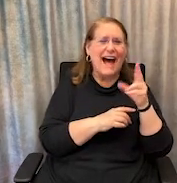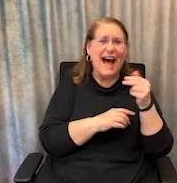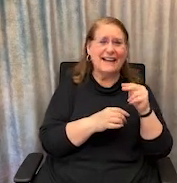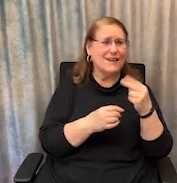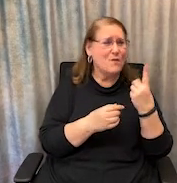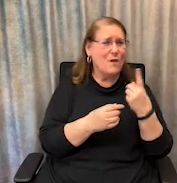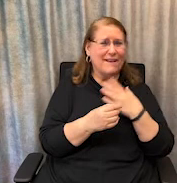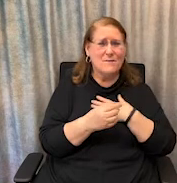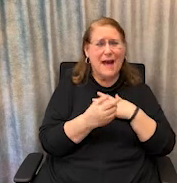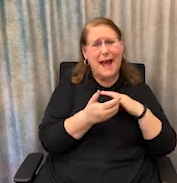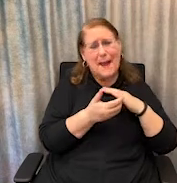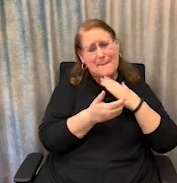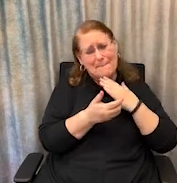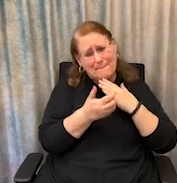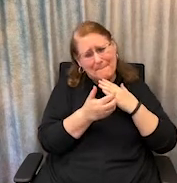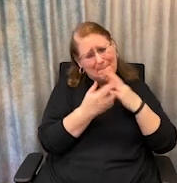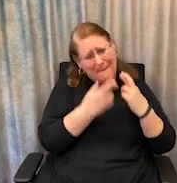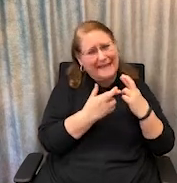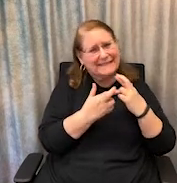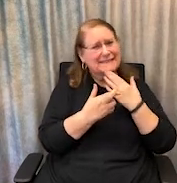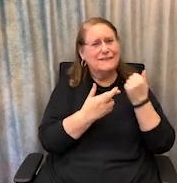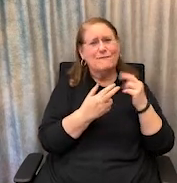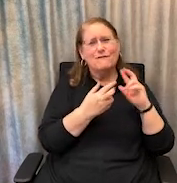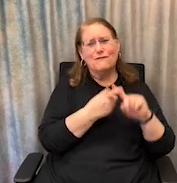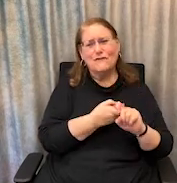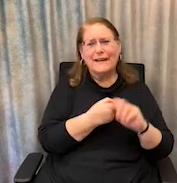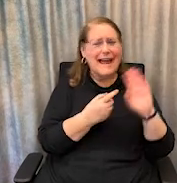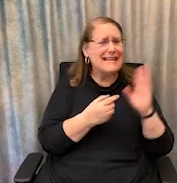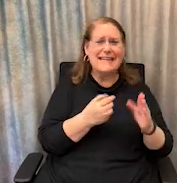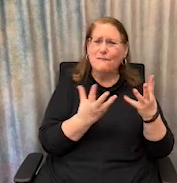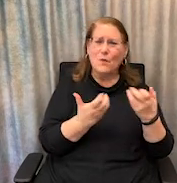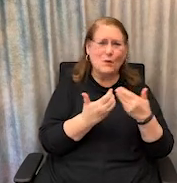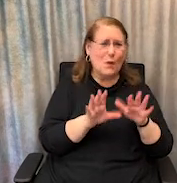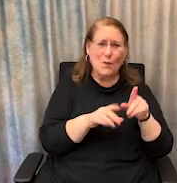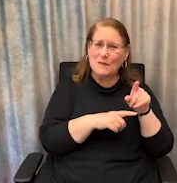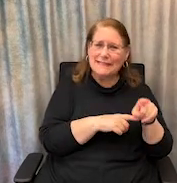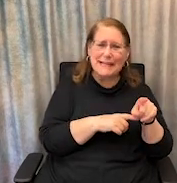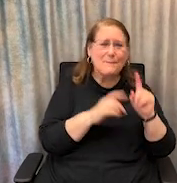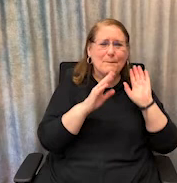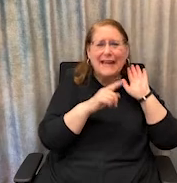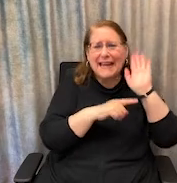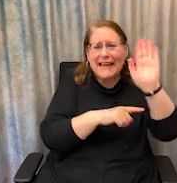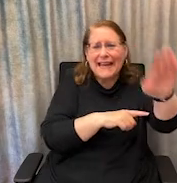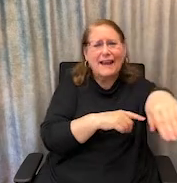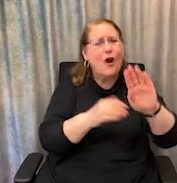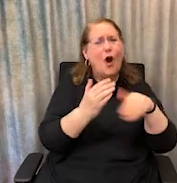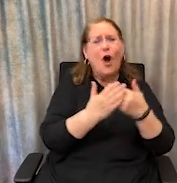friends. I never wanna lose him in my whole